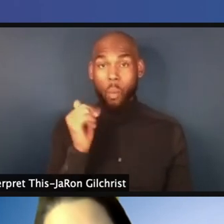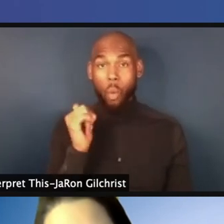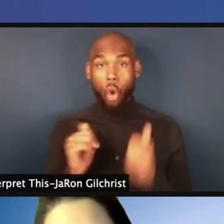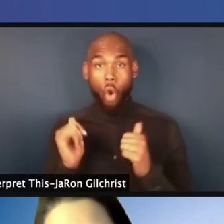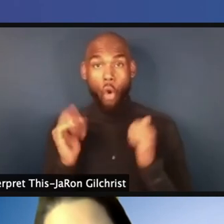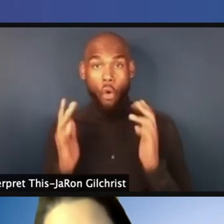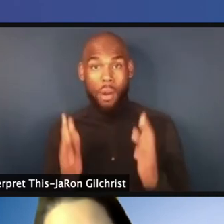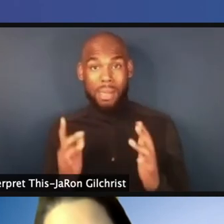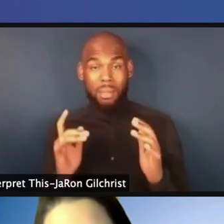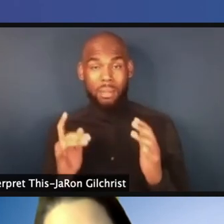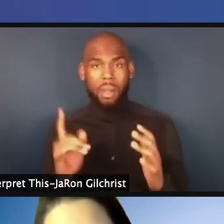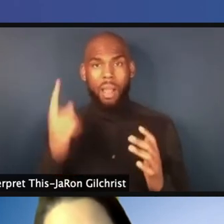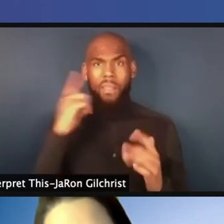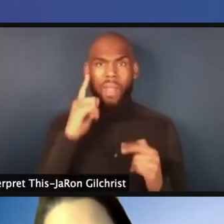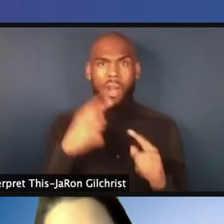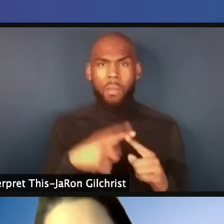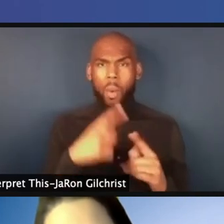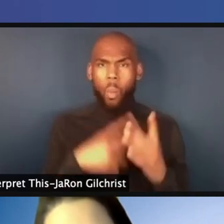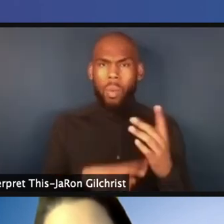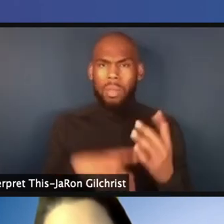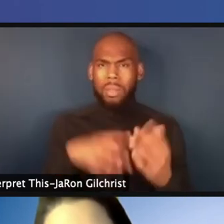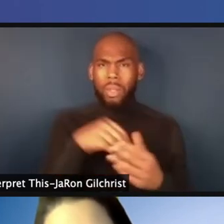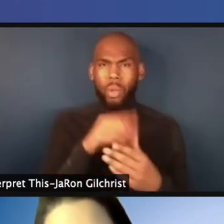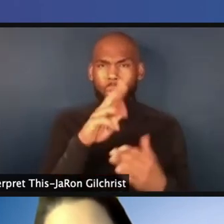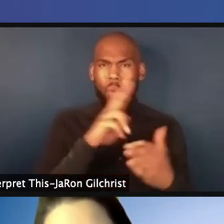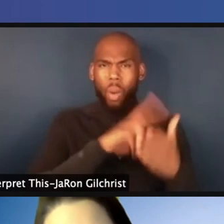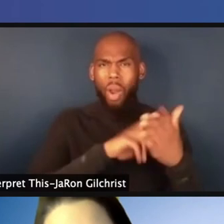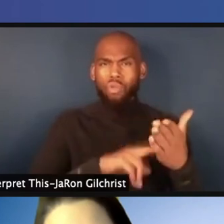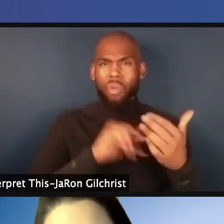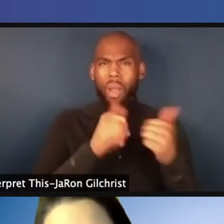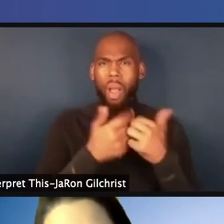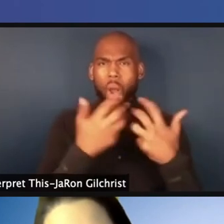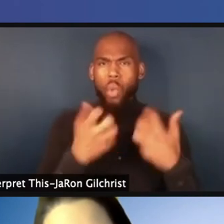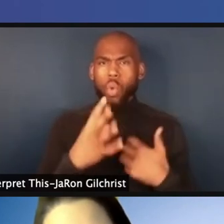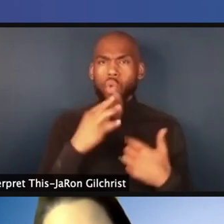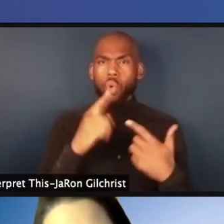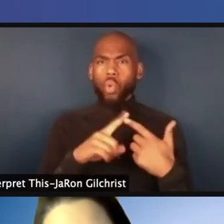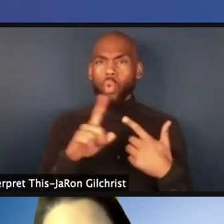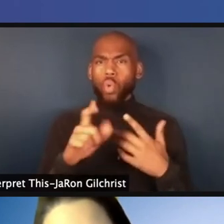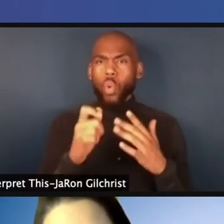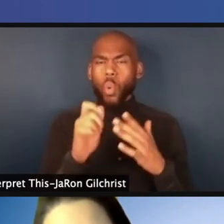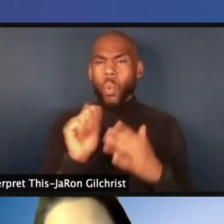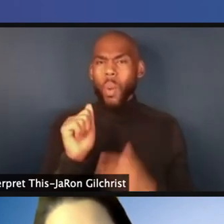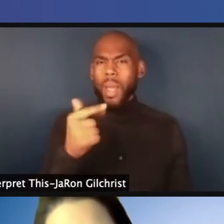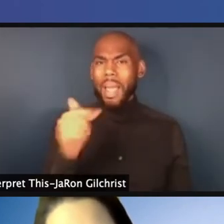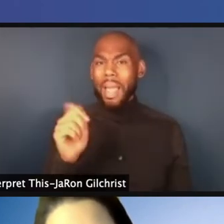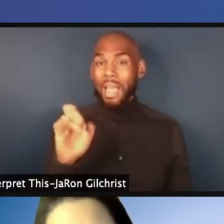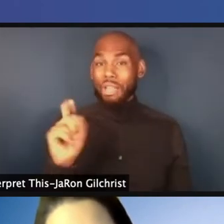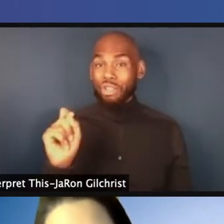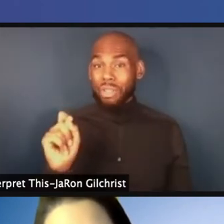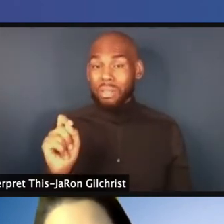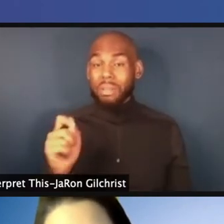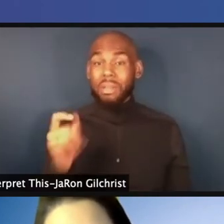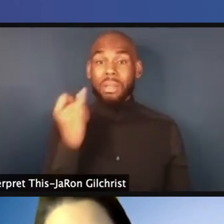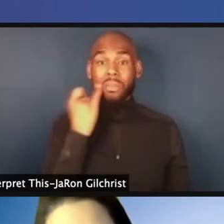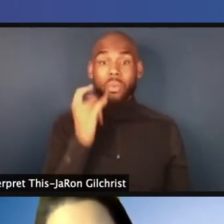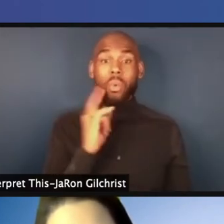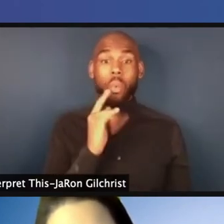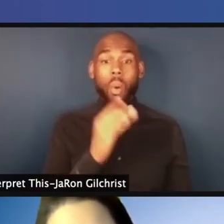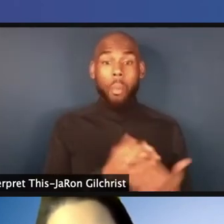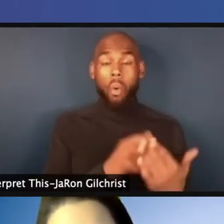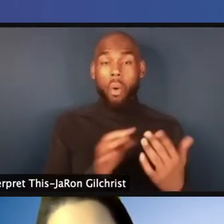going to be part of your contracts, what, how you want to talk to your agent if you have one. If you're part of an artist collective, you know, can